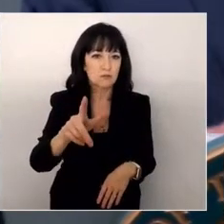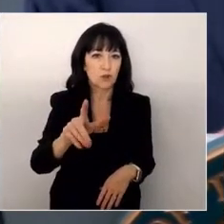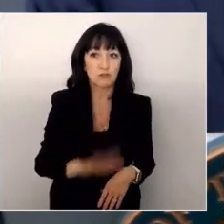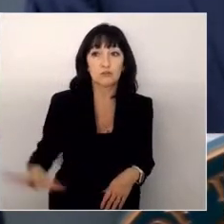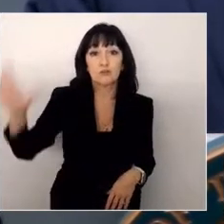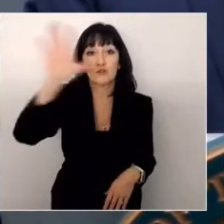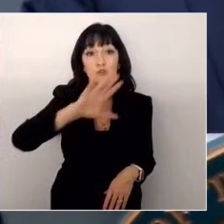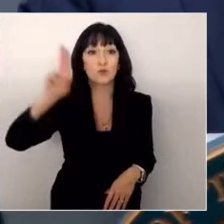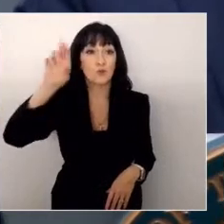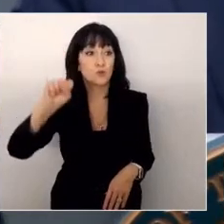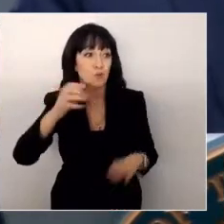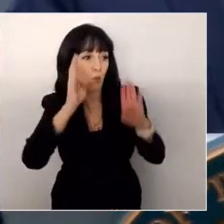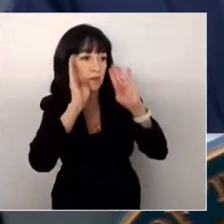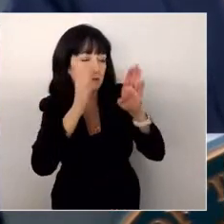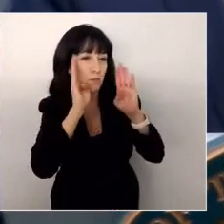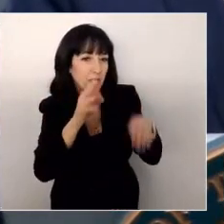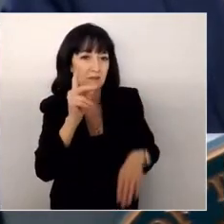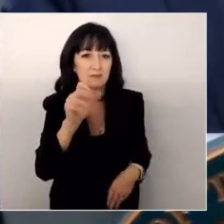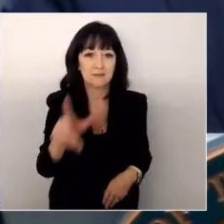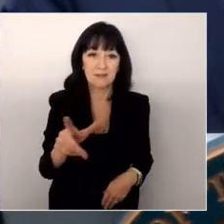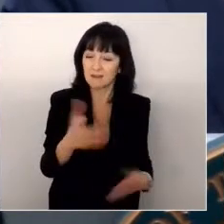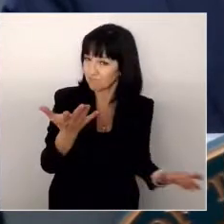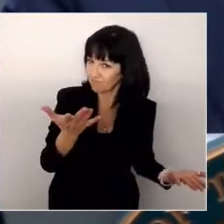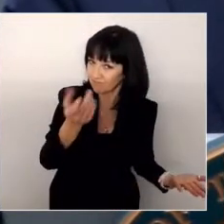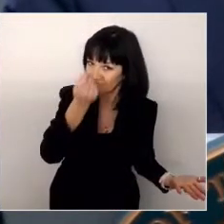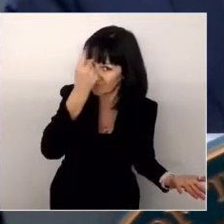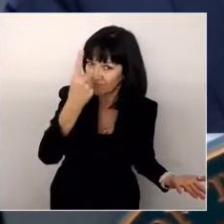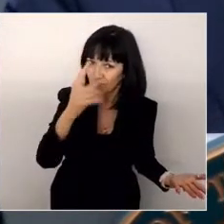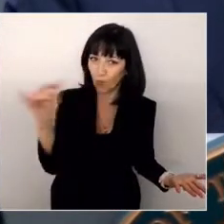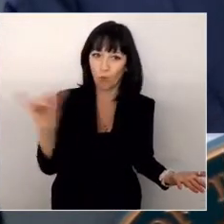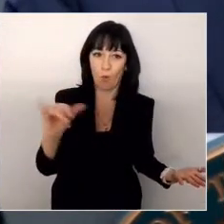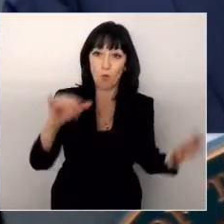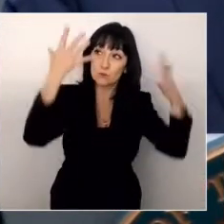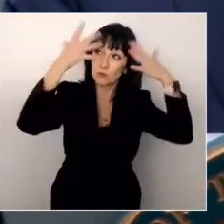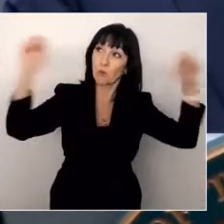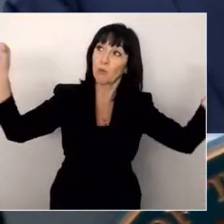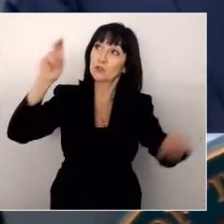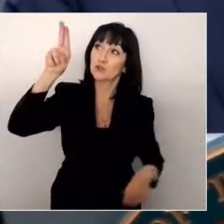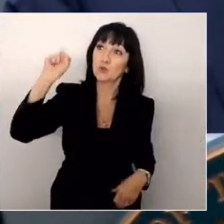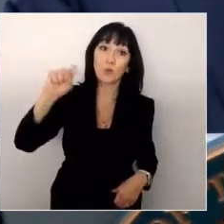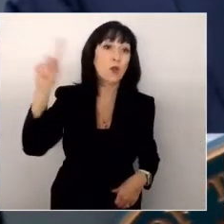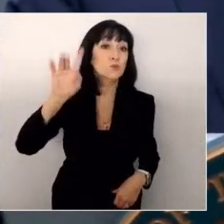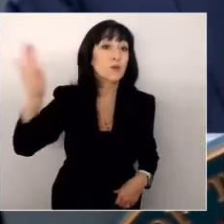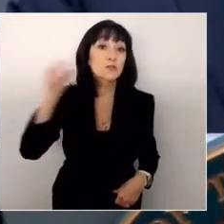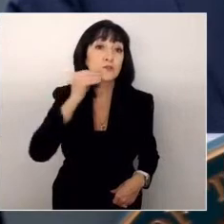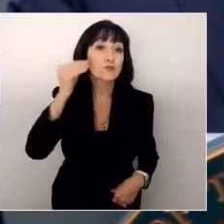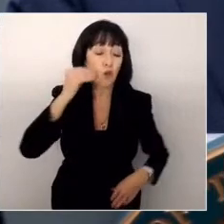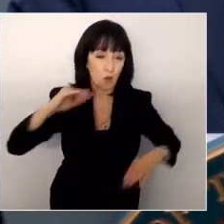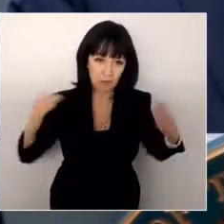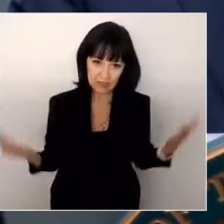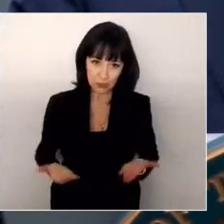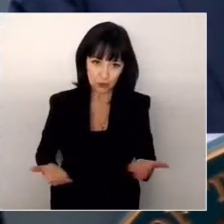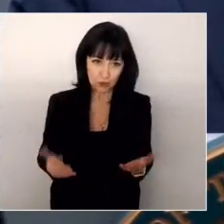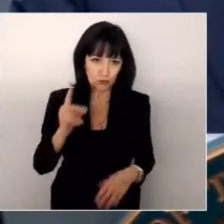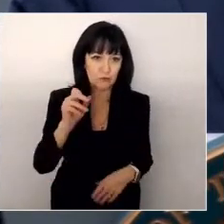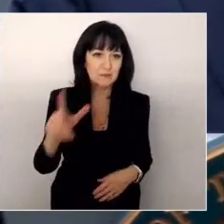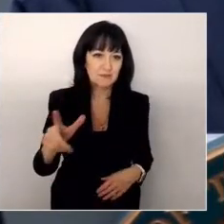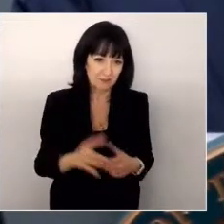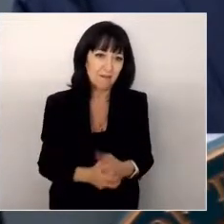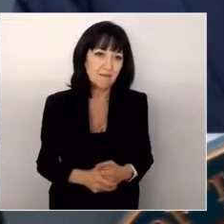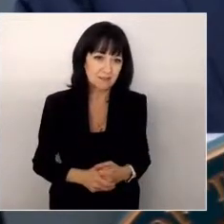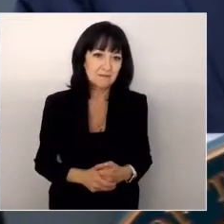doesn't help to be the home of the President of the United States. It really doesn't. He fills up a lot of hotel rooms when